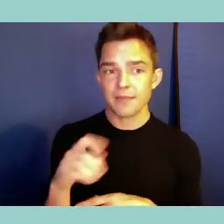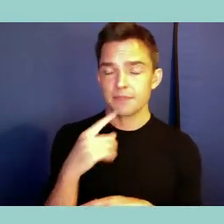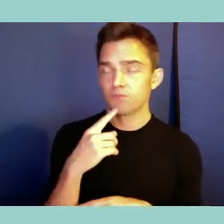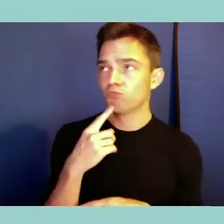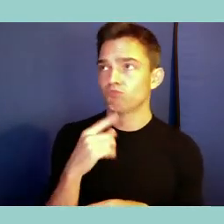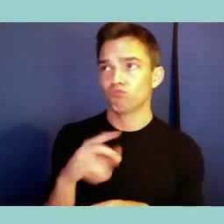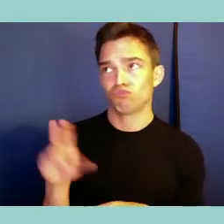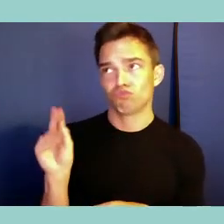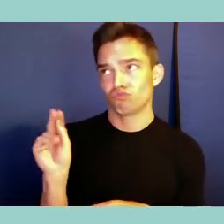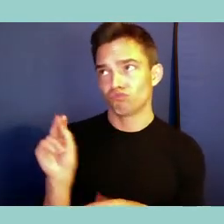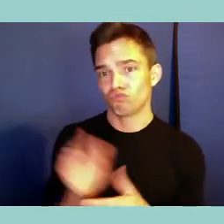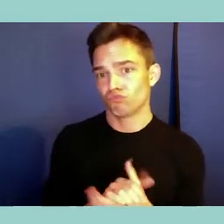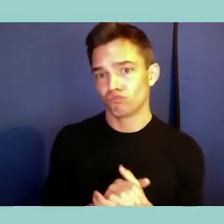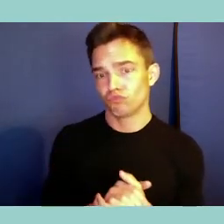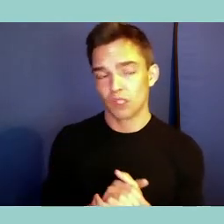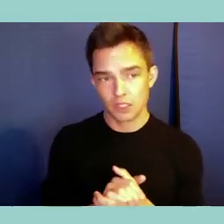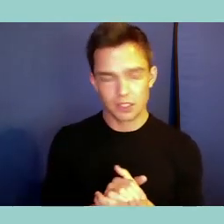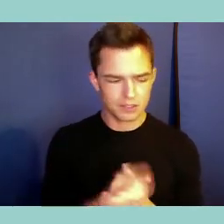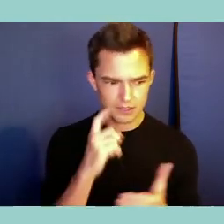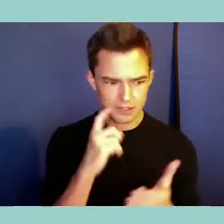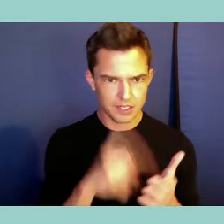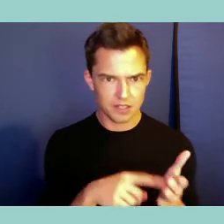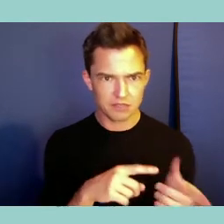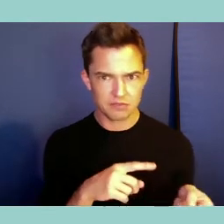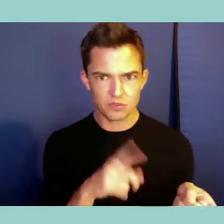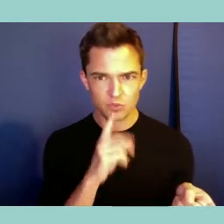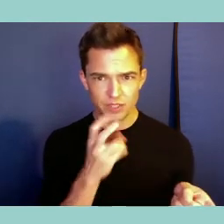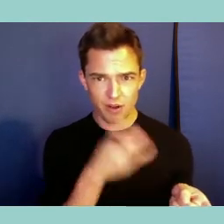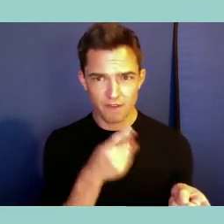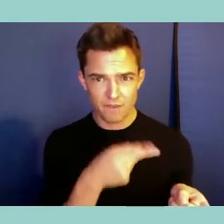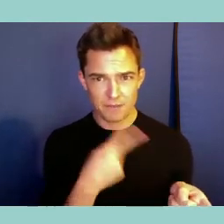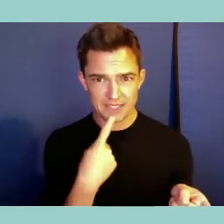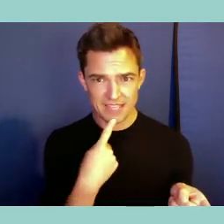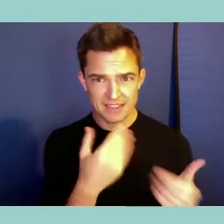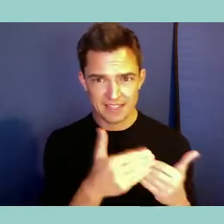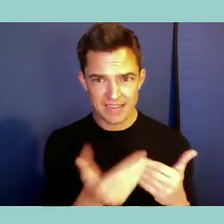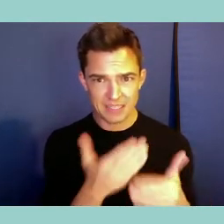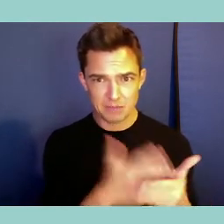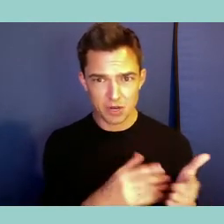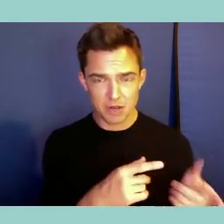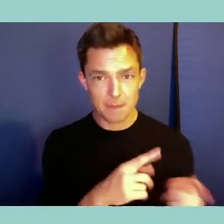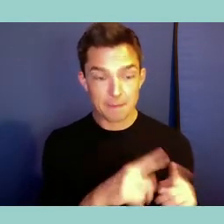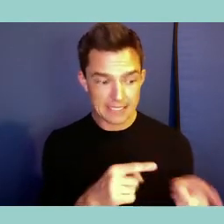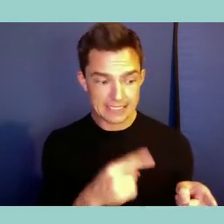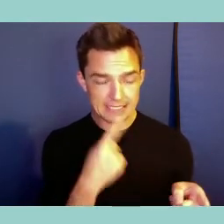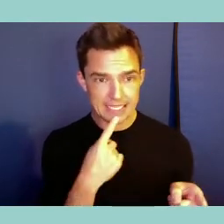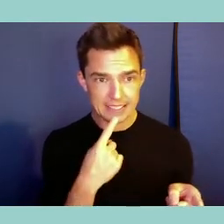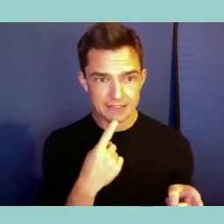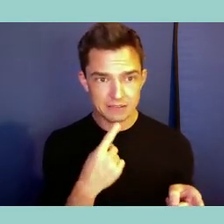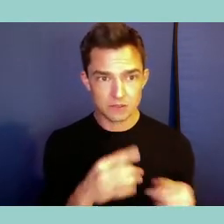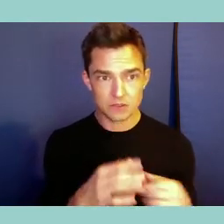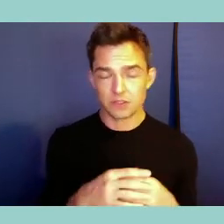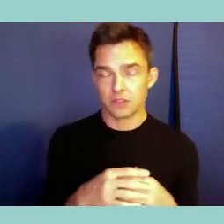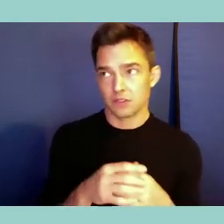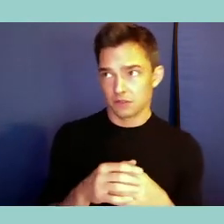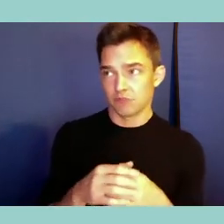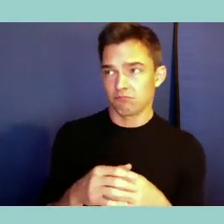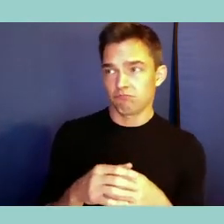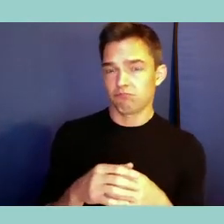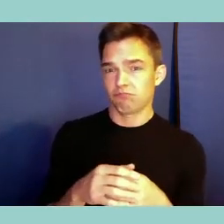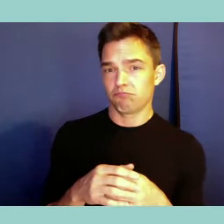me, no. And I could tell it was really hard for him to say this next part, but he said,